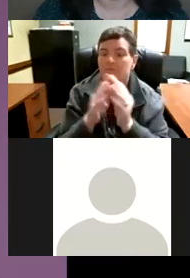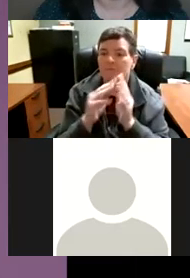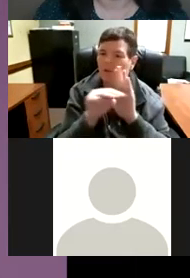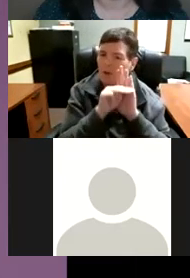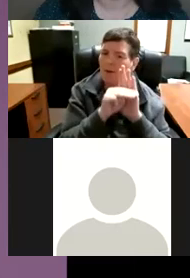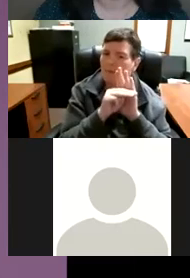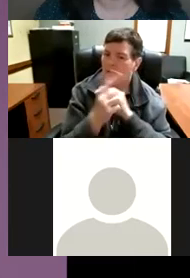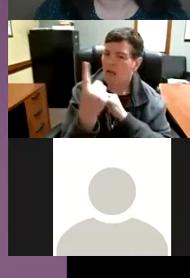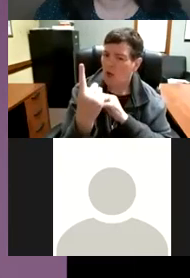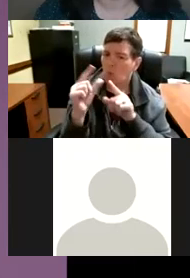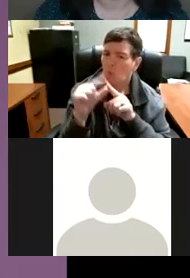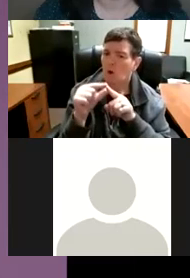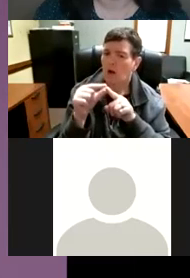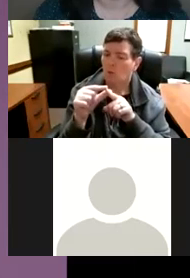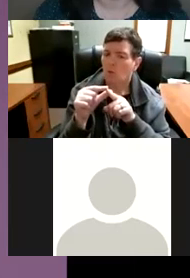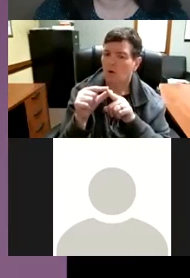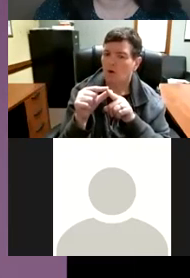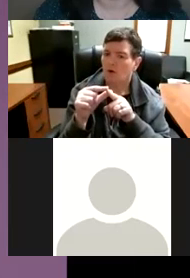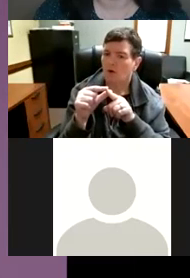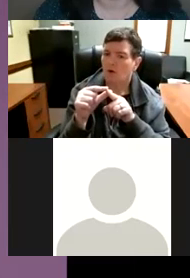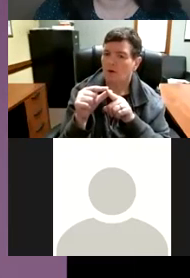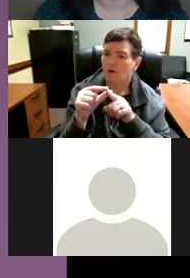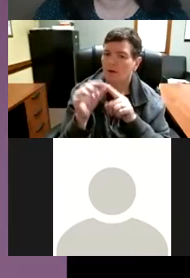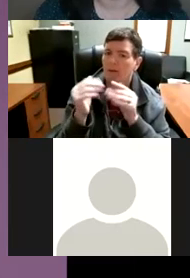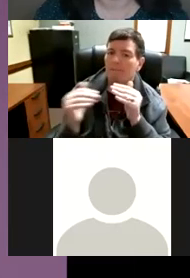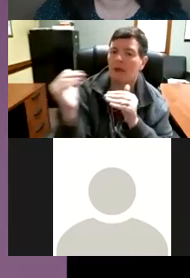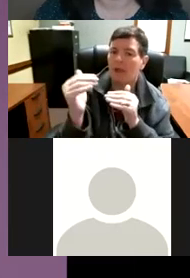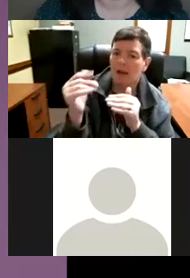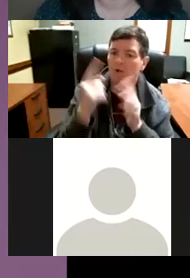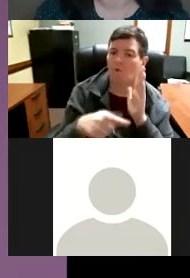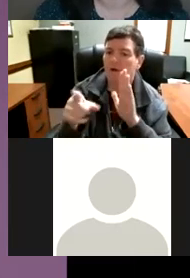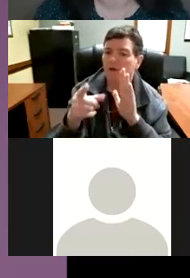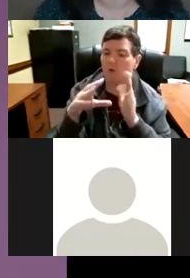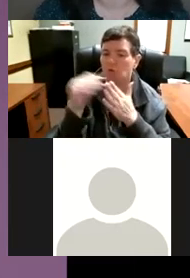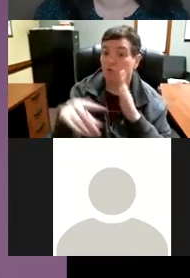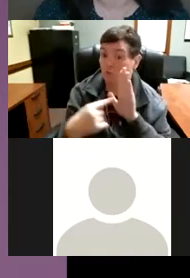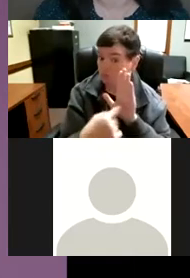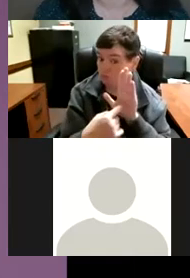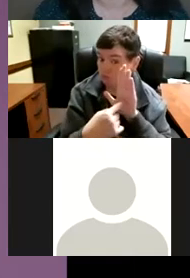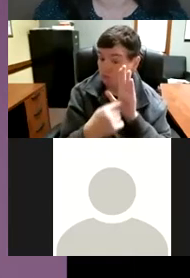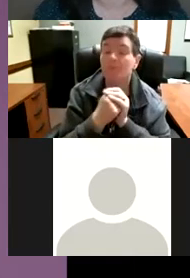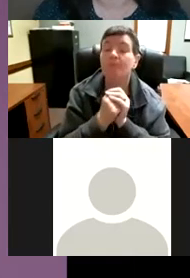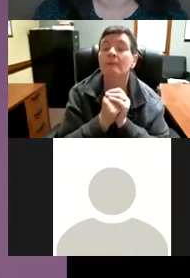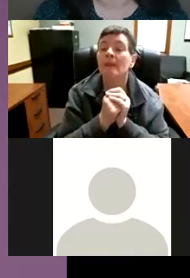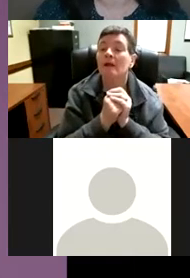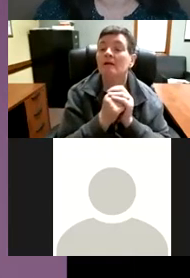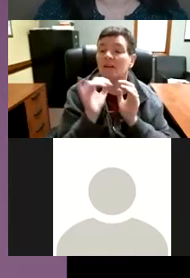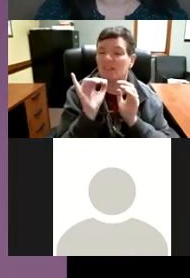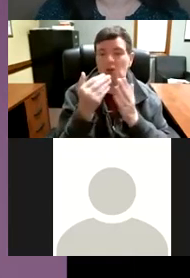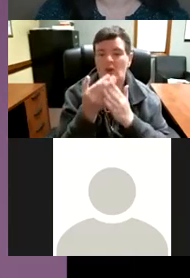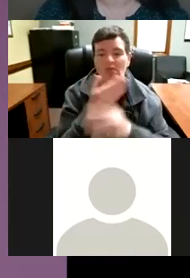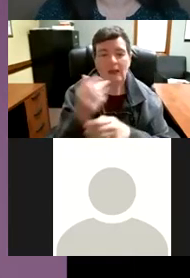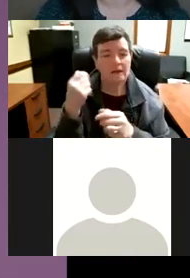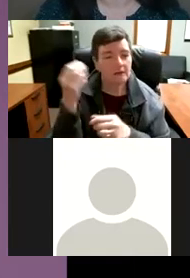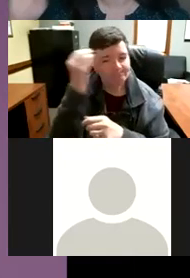modeling one word ahead of what your AAC learner is exhibiting is just a good key thing to keep in